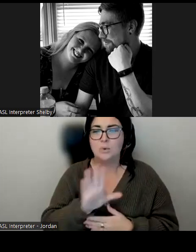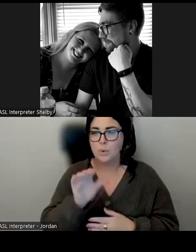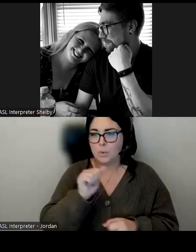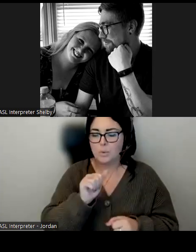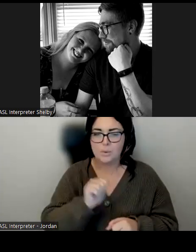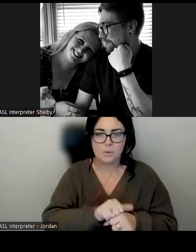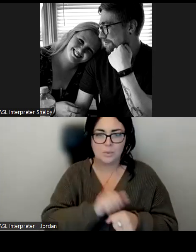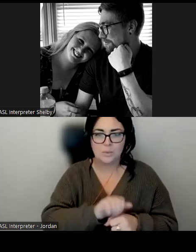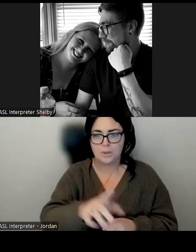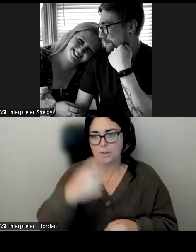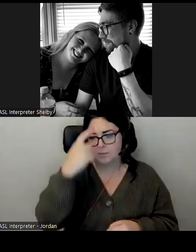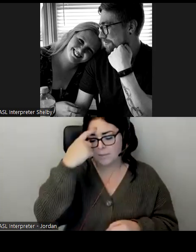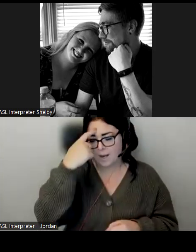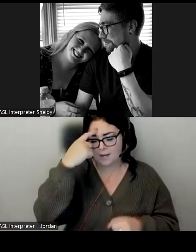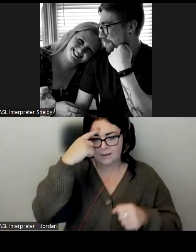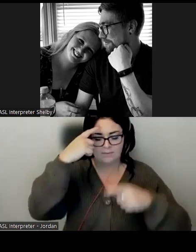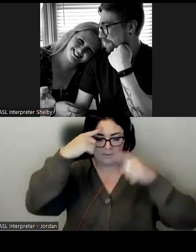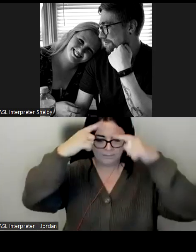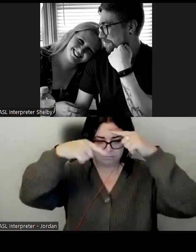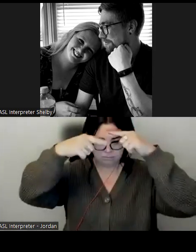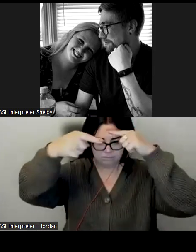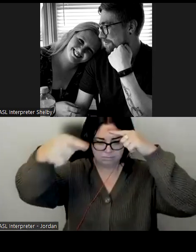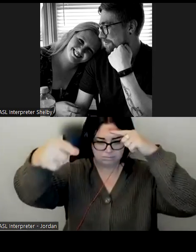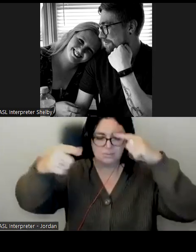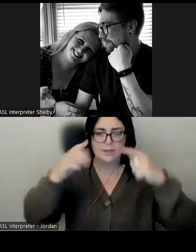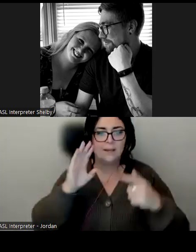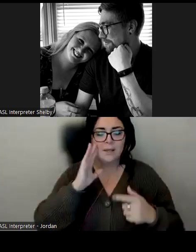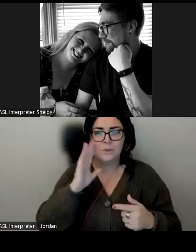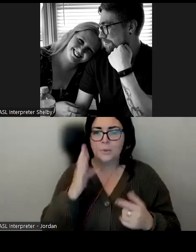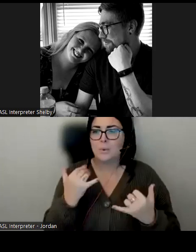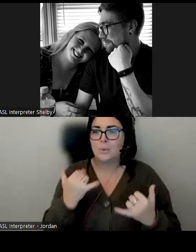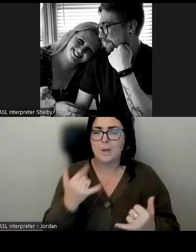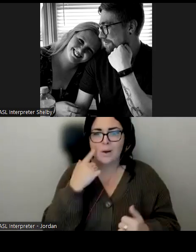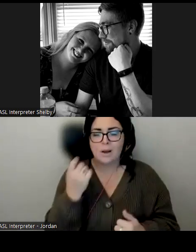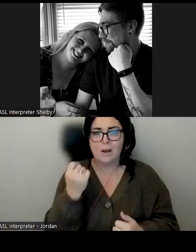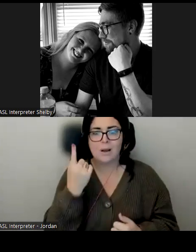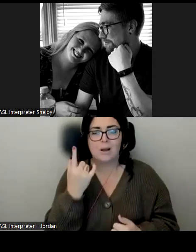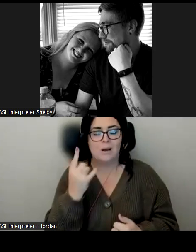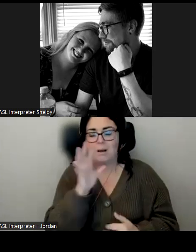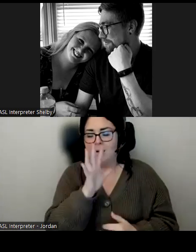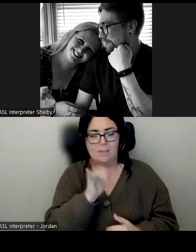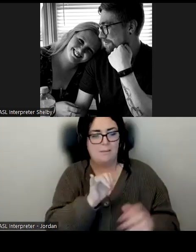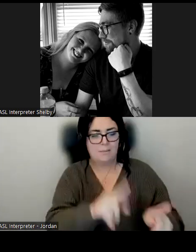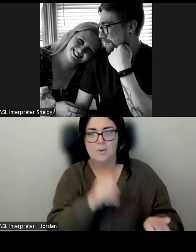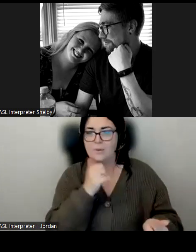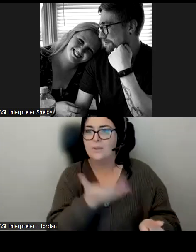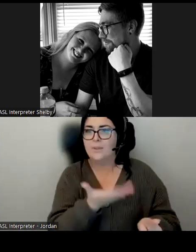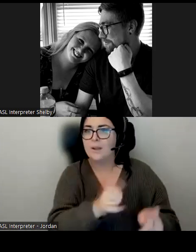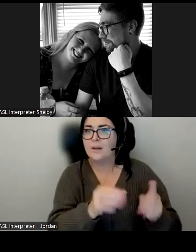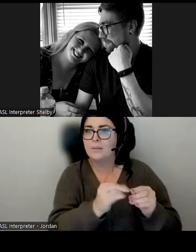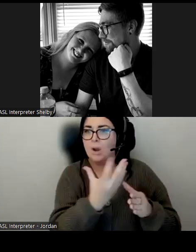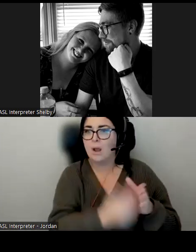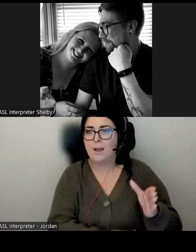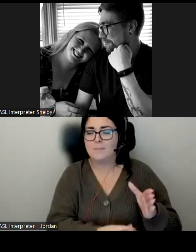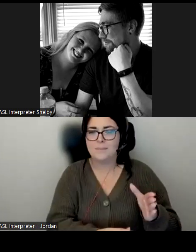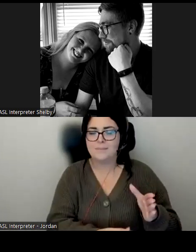to do. Your brain having to know and understand that that person's not here. Just that